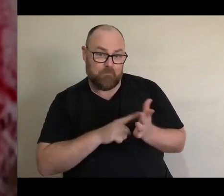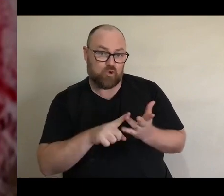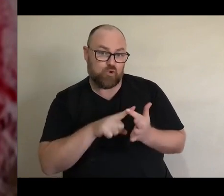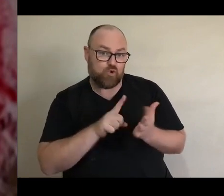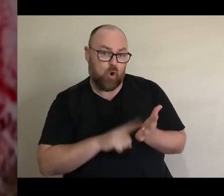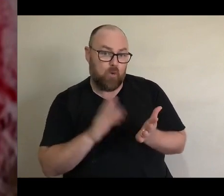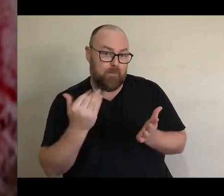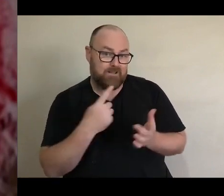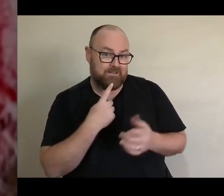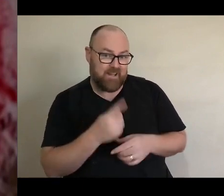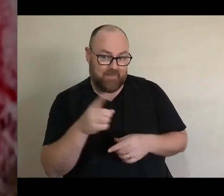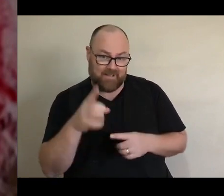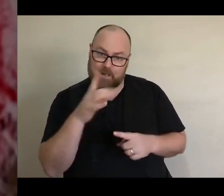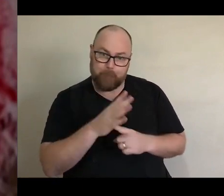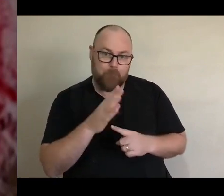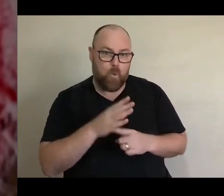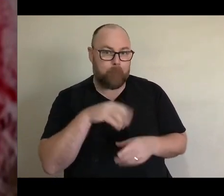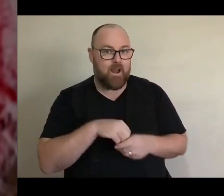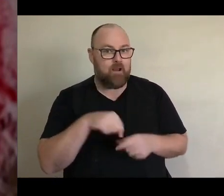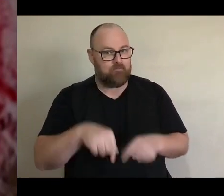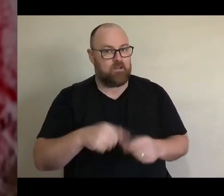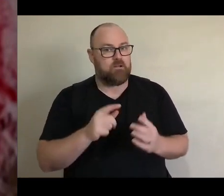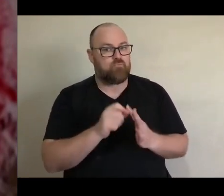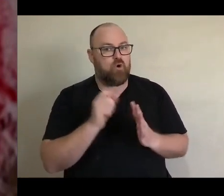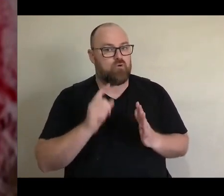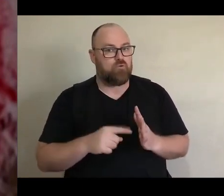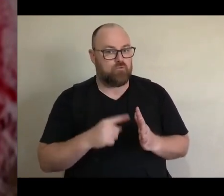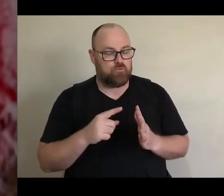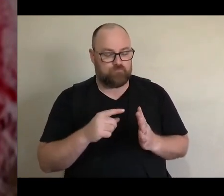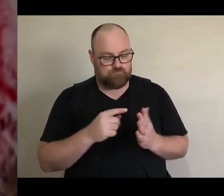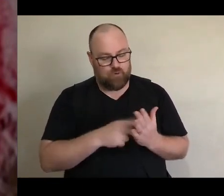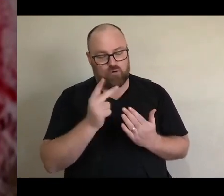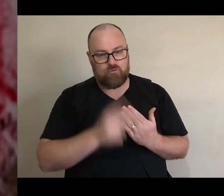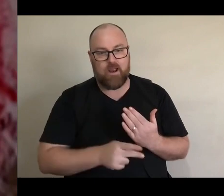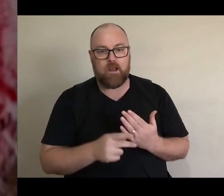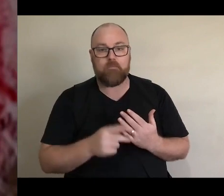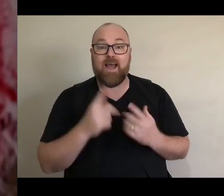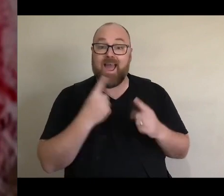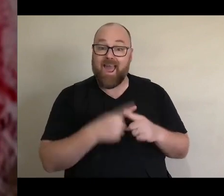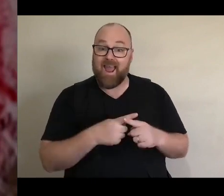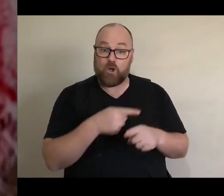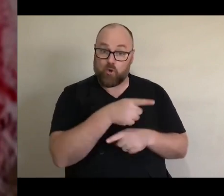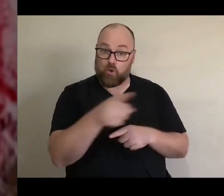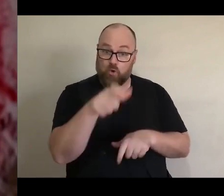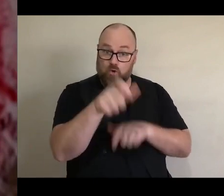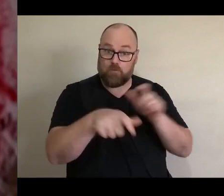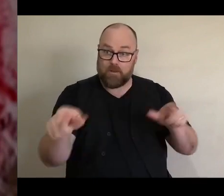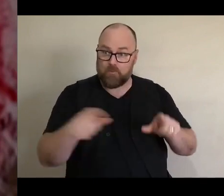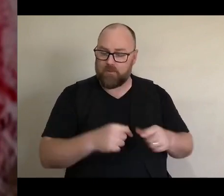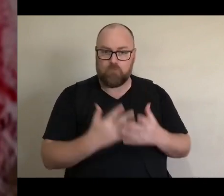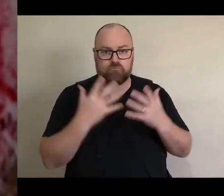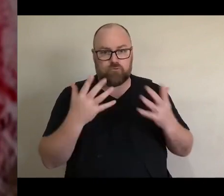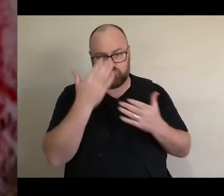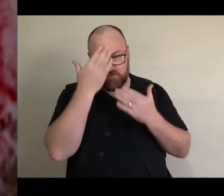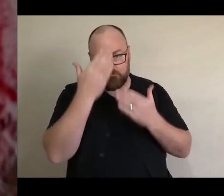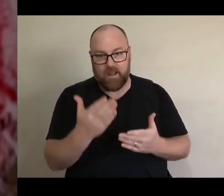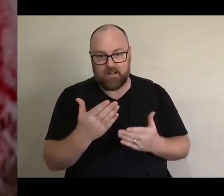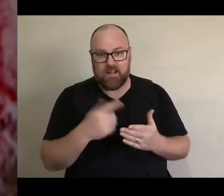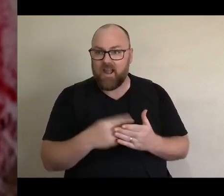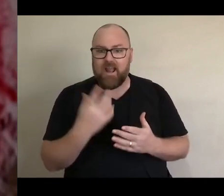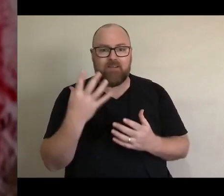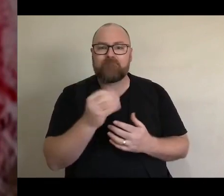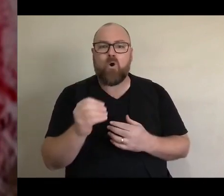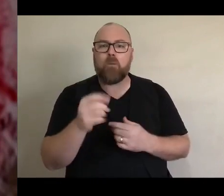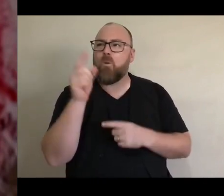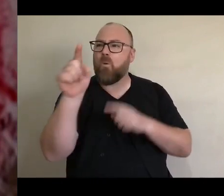the program. And also like the participants are very respectful. They come from all over the place. They